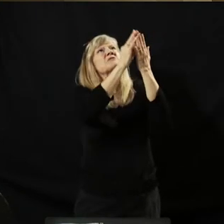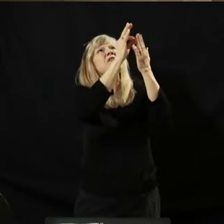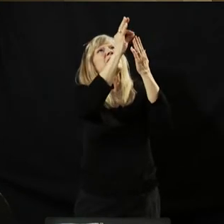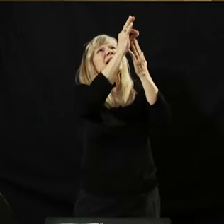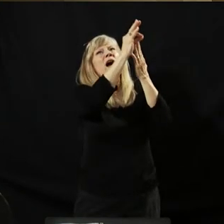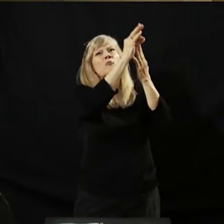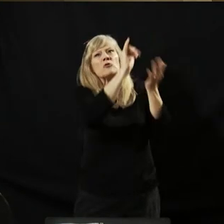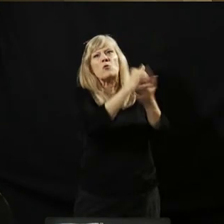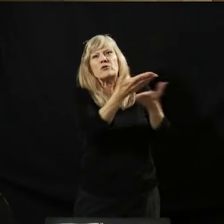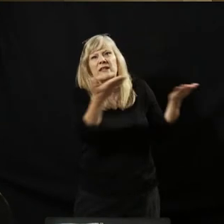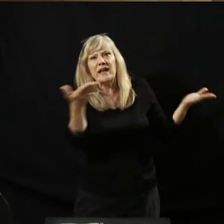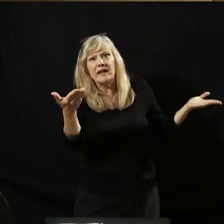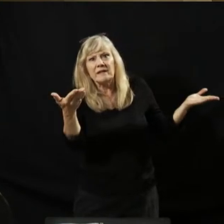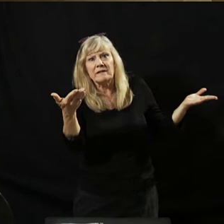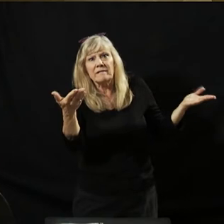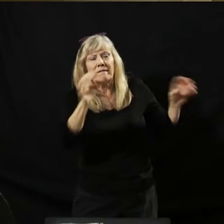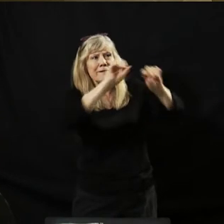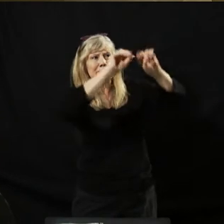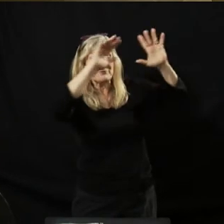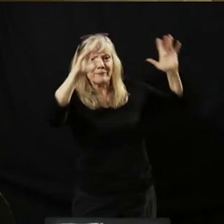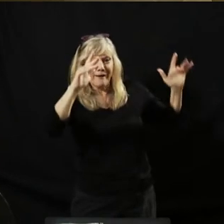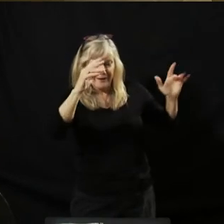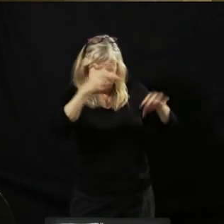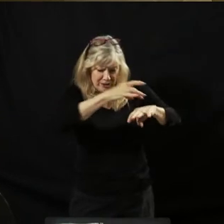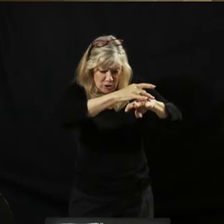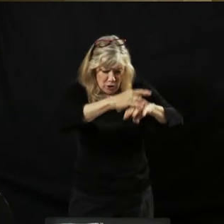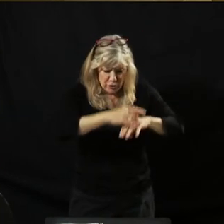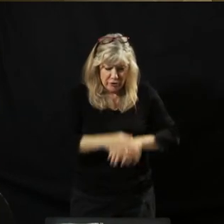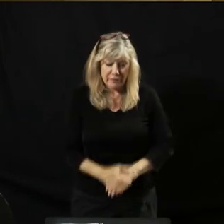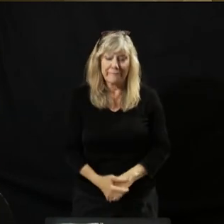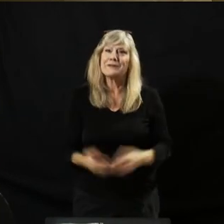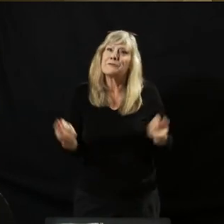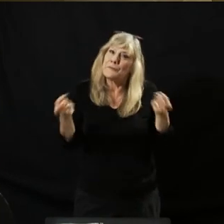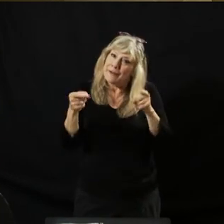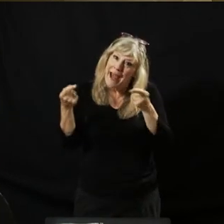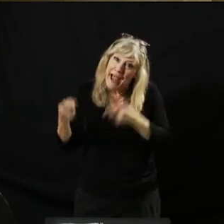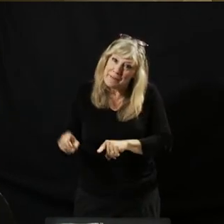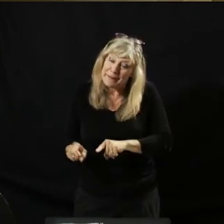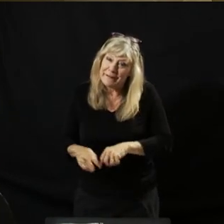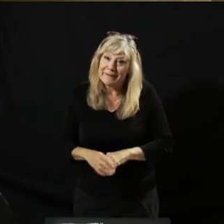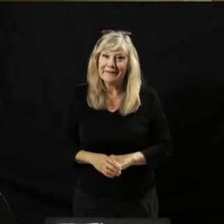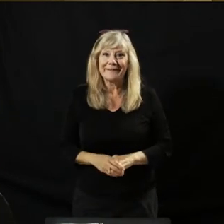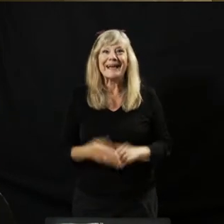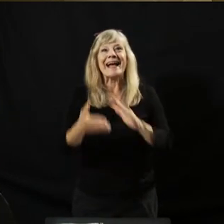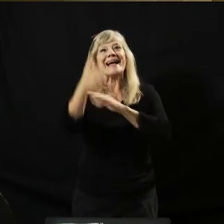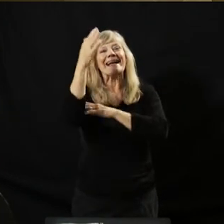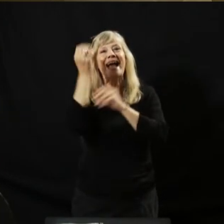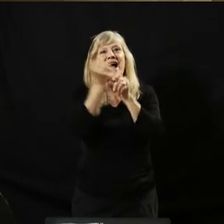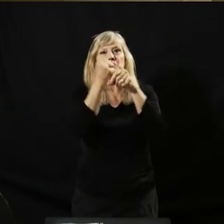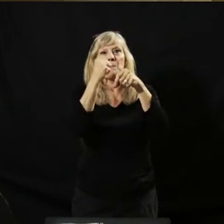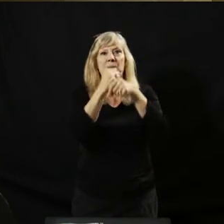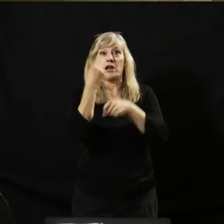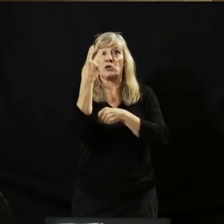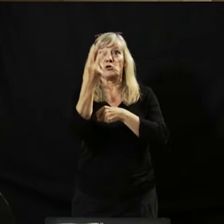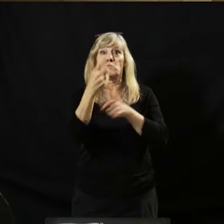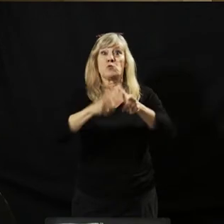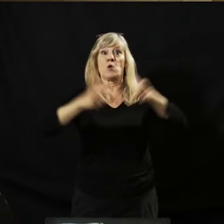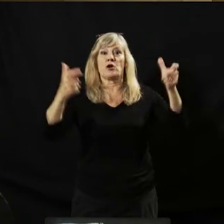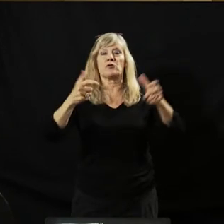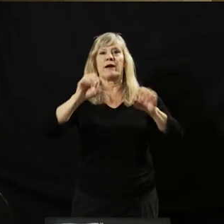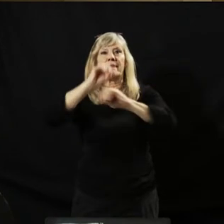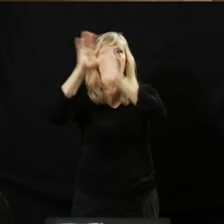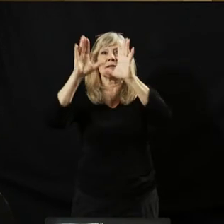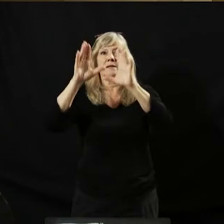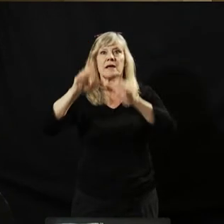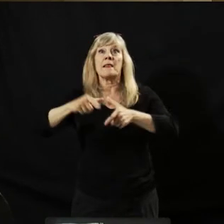shed light upon the earth." And so it happened. God made the two great lights, the